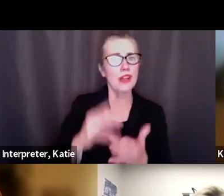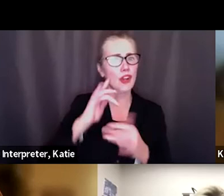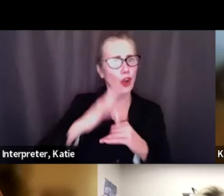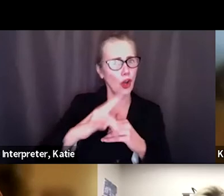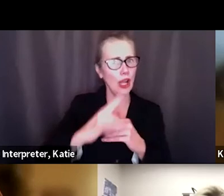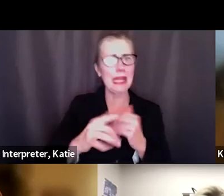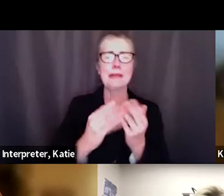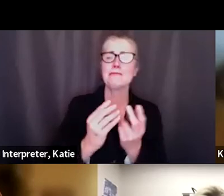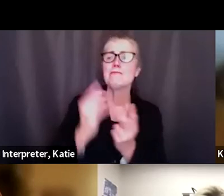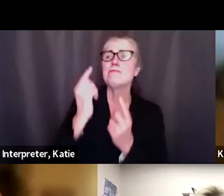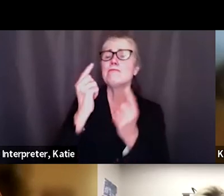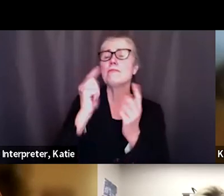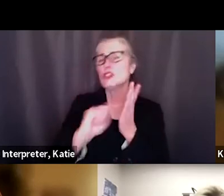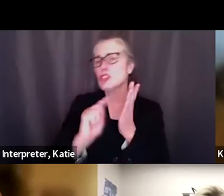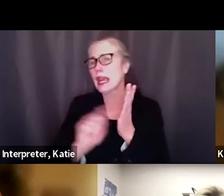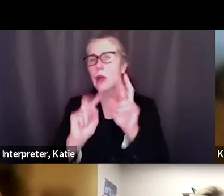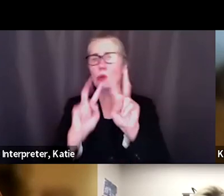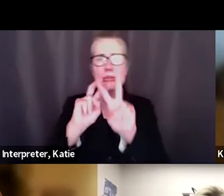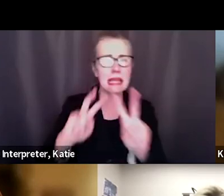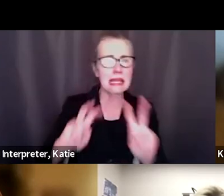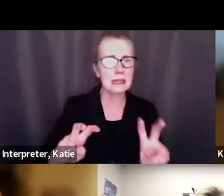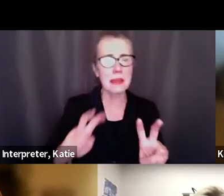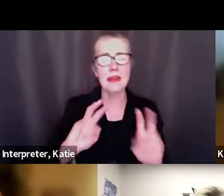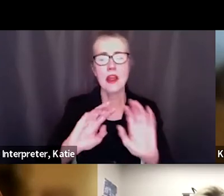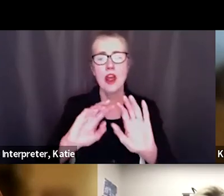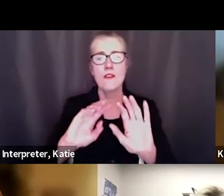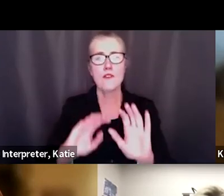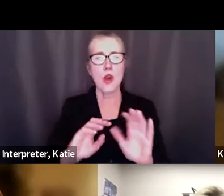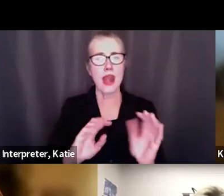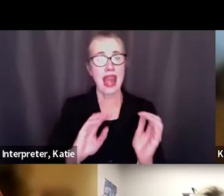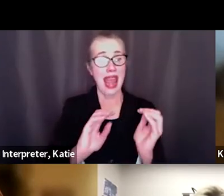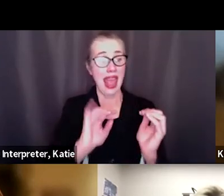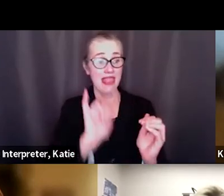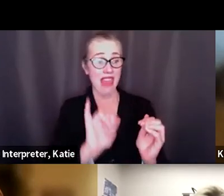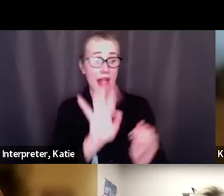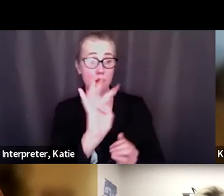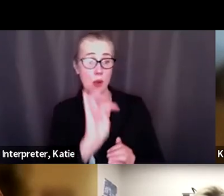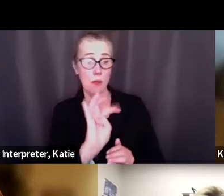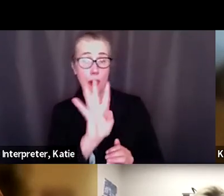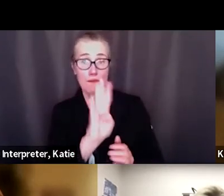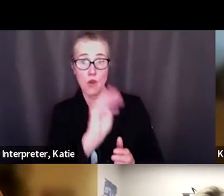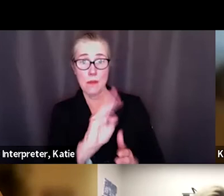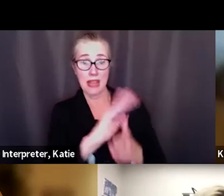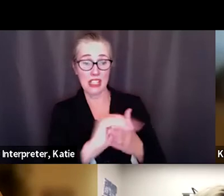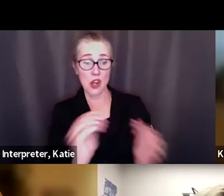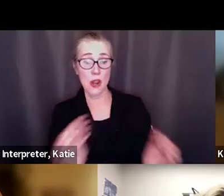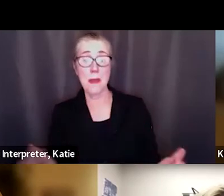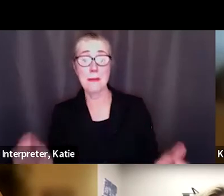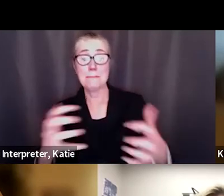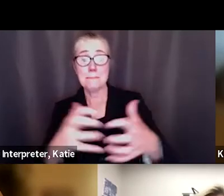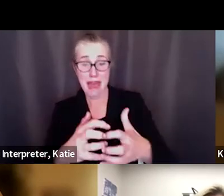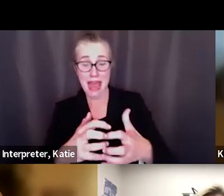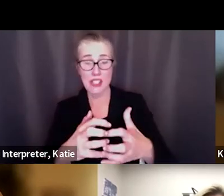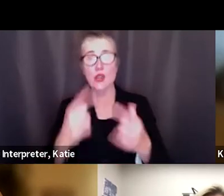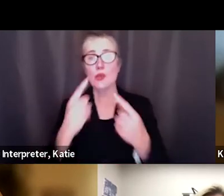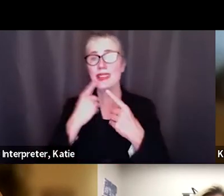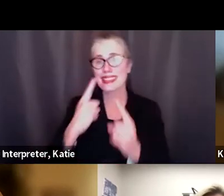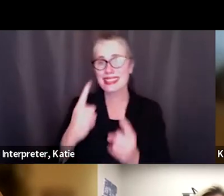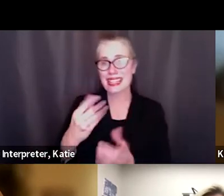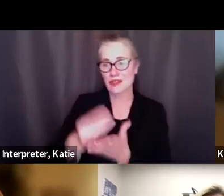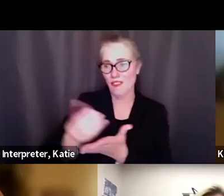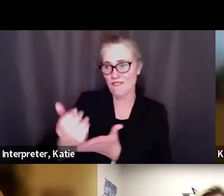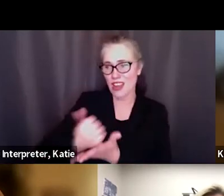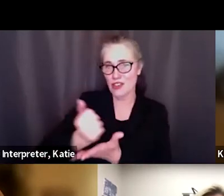feasibility of leveraging and matching the 4.4 million with a successful fundraising campaign